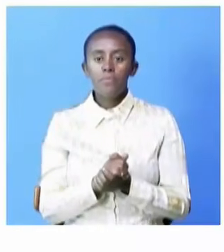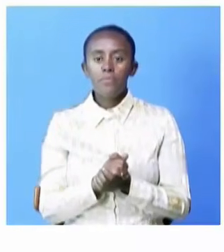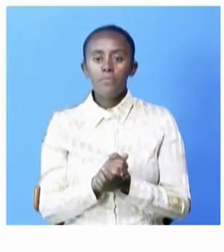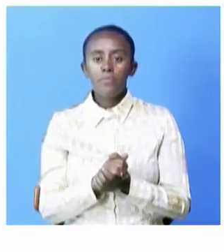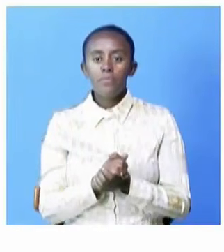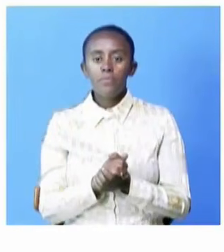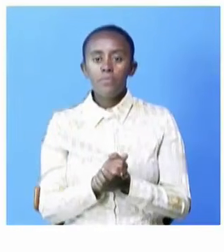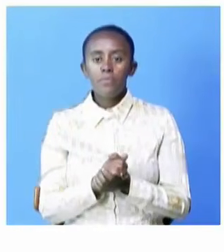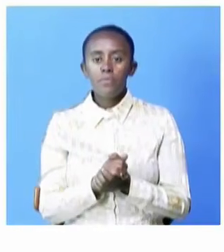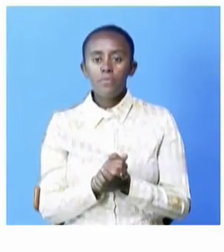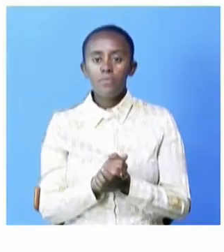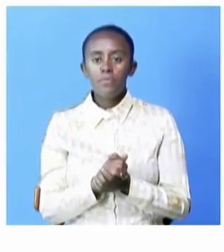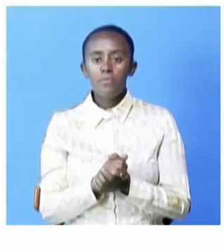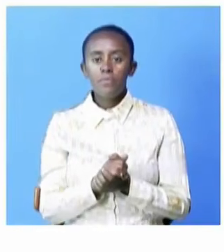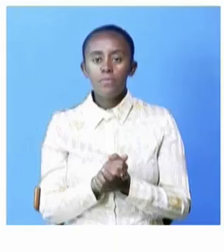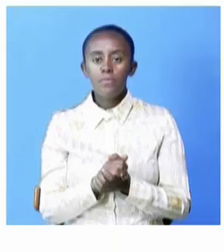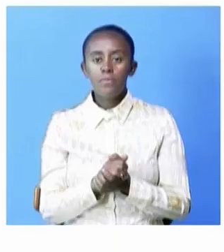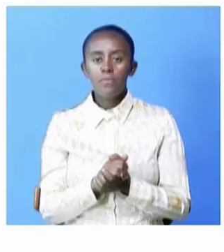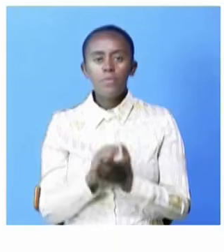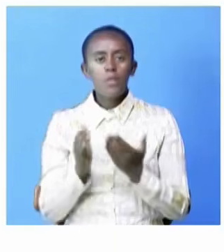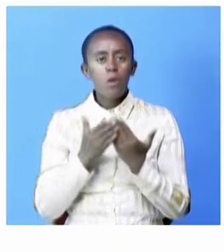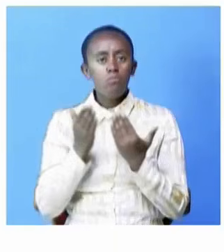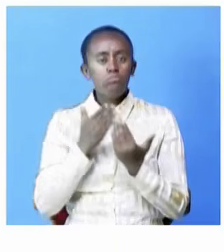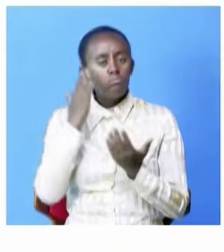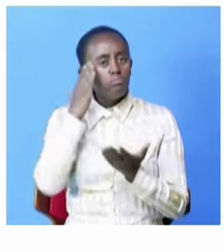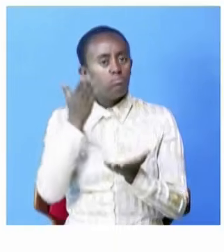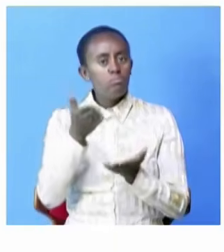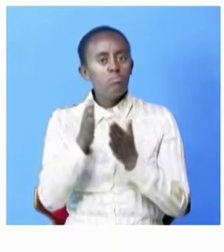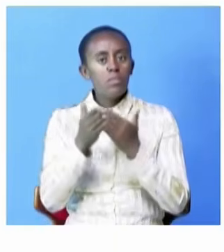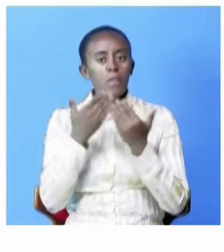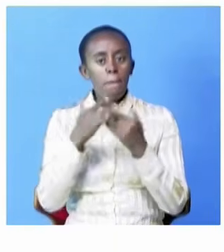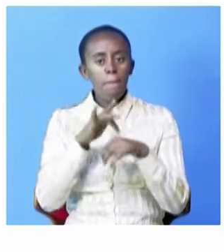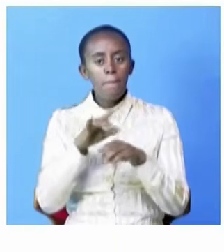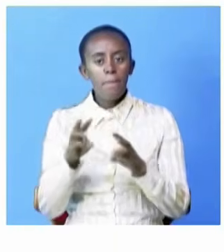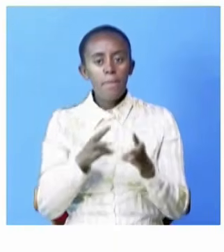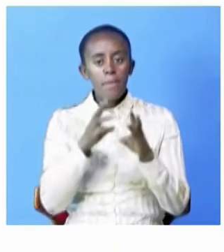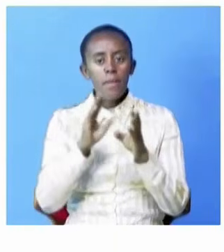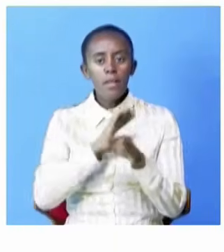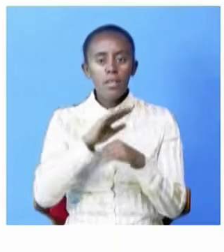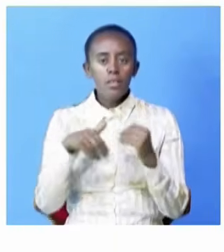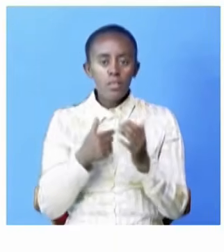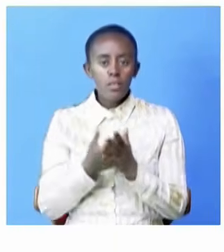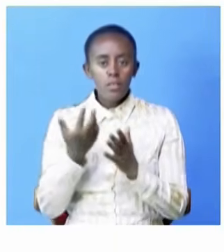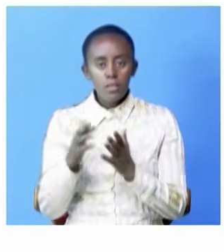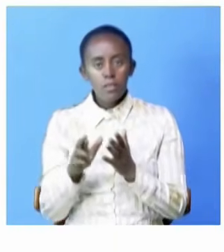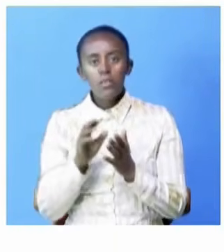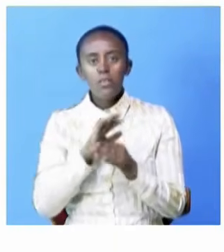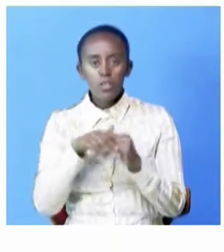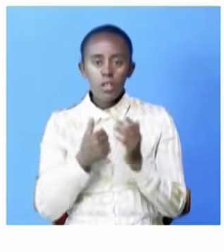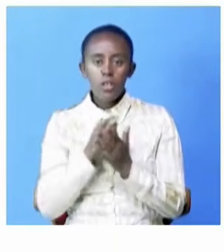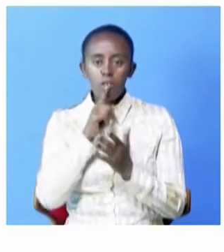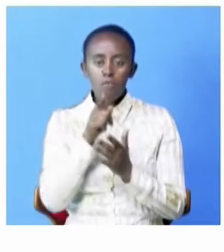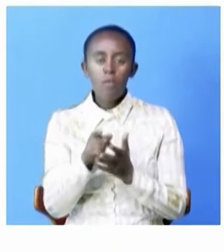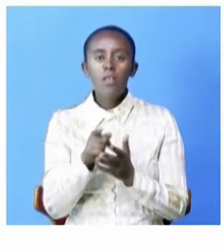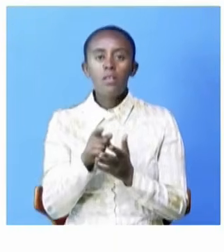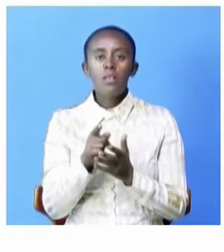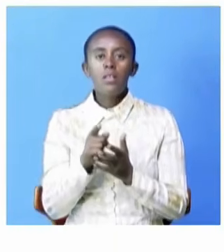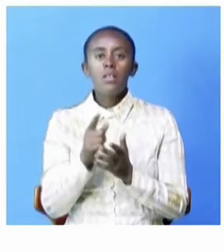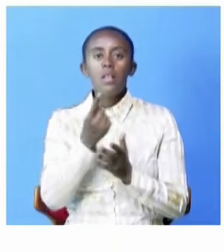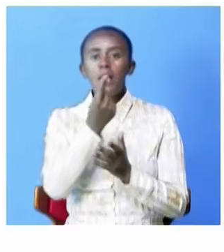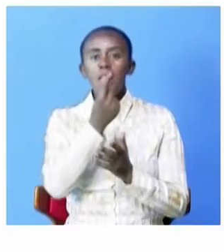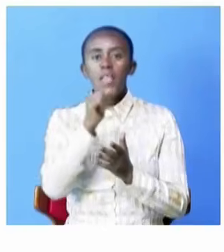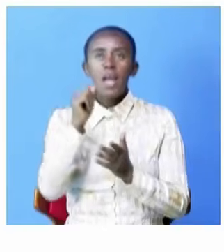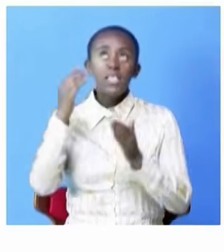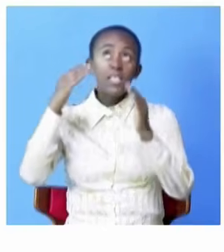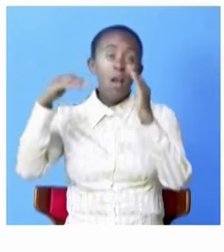example, the most simple way of expressing a general or a truth or a fact. The sky